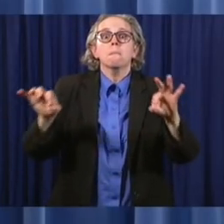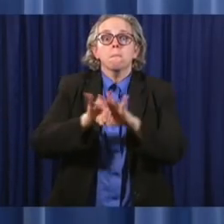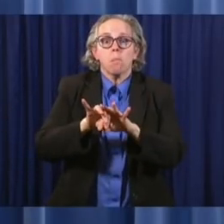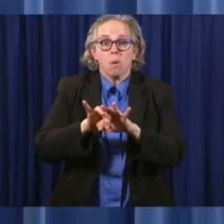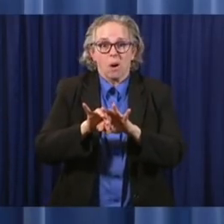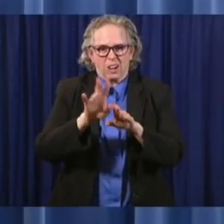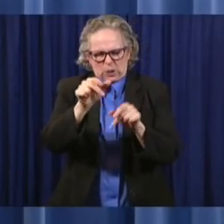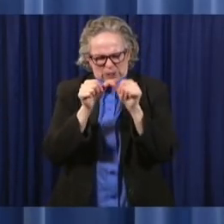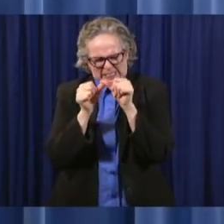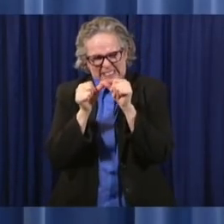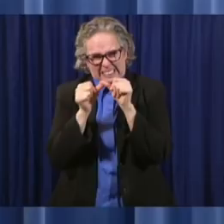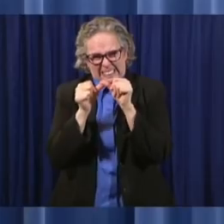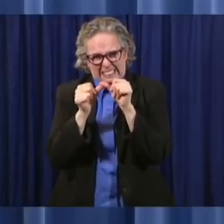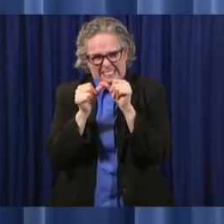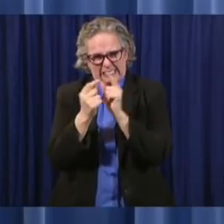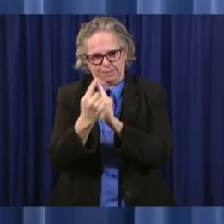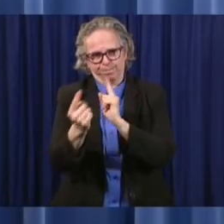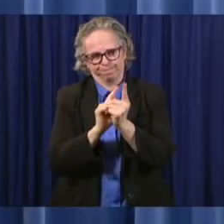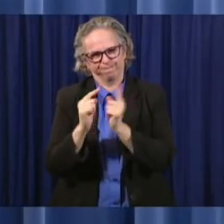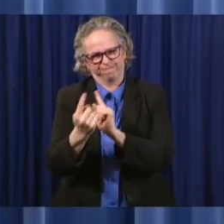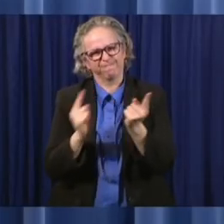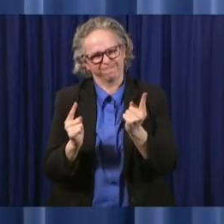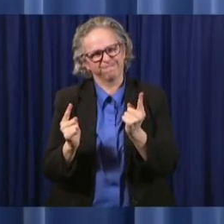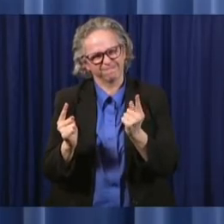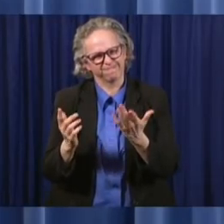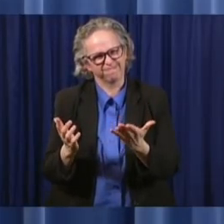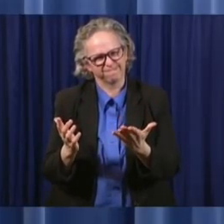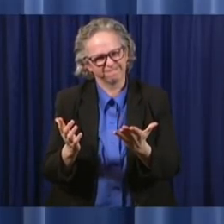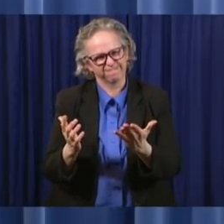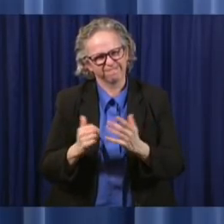continue the social distancing. It is very, very